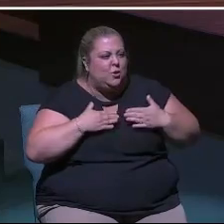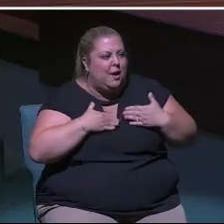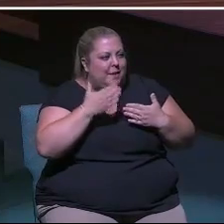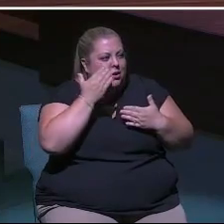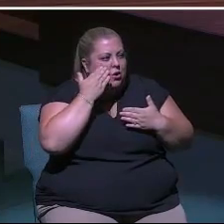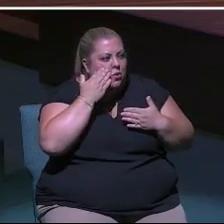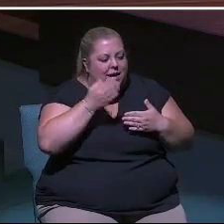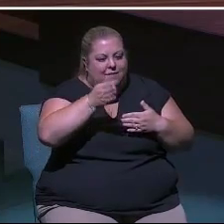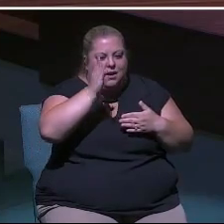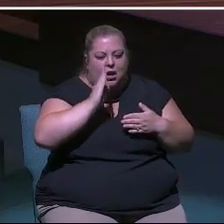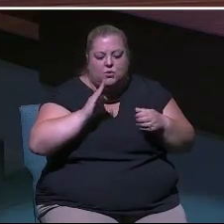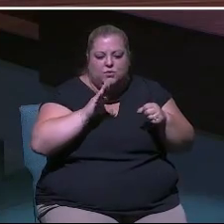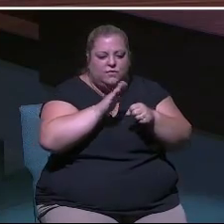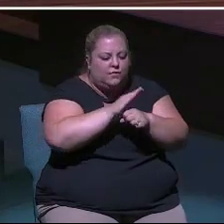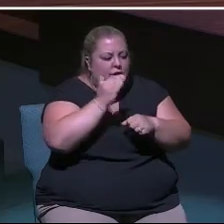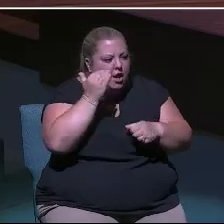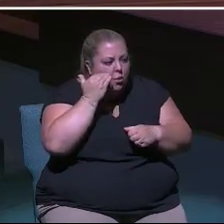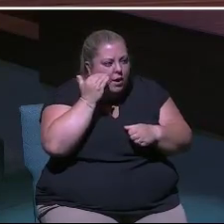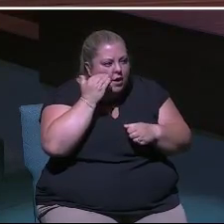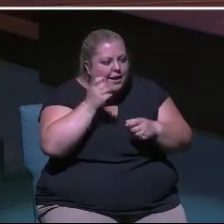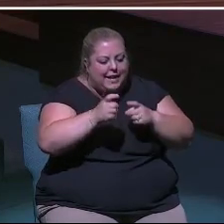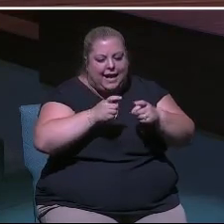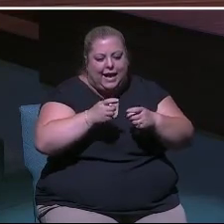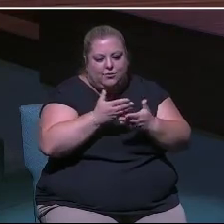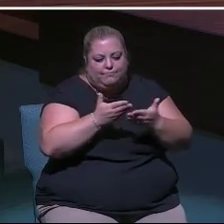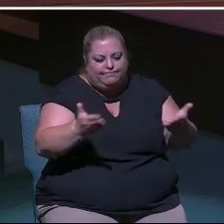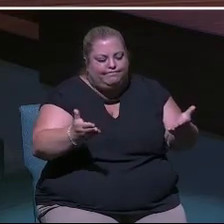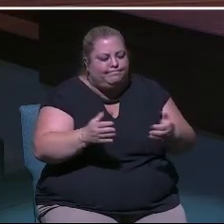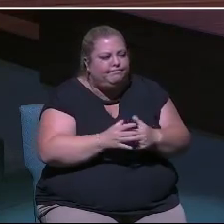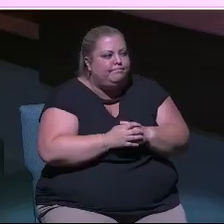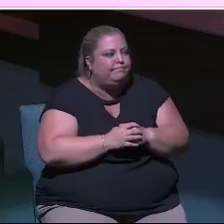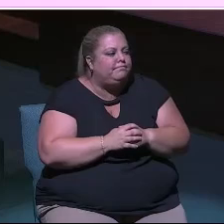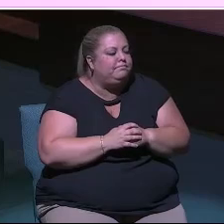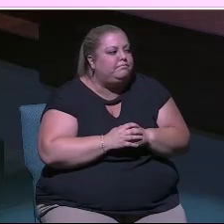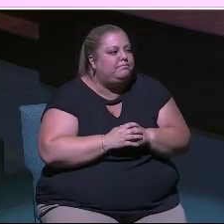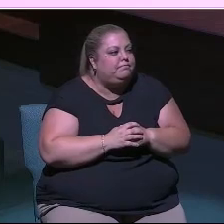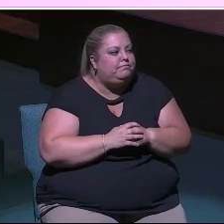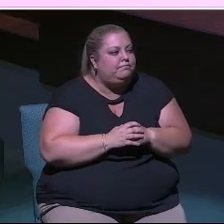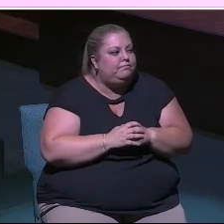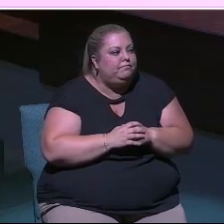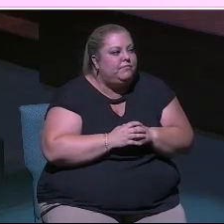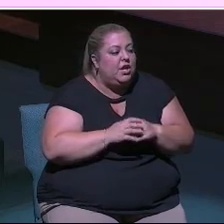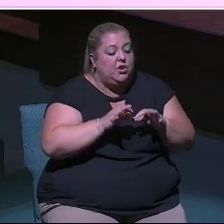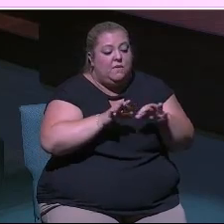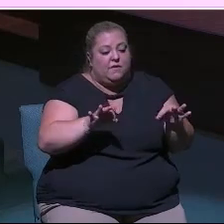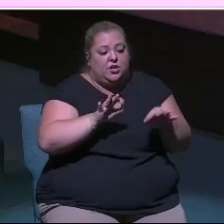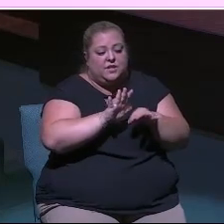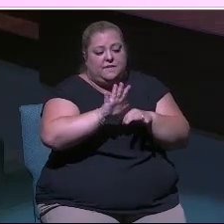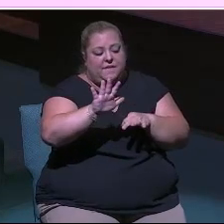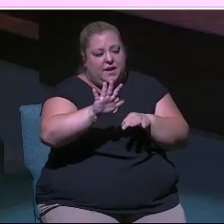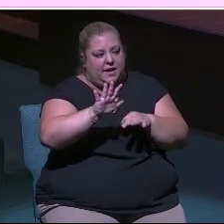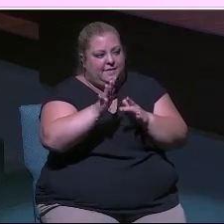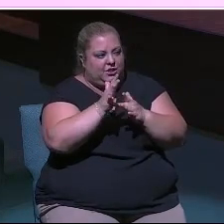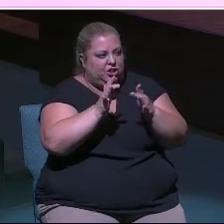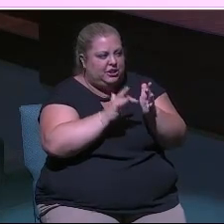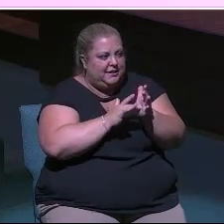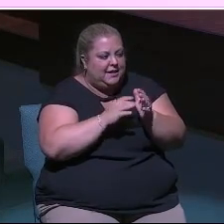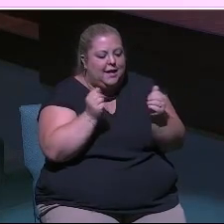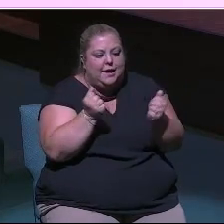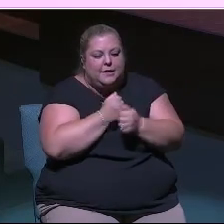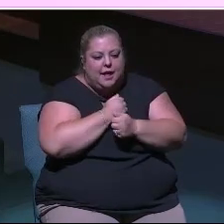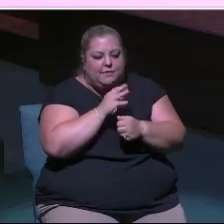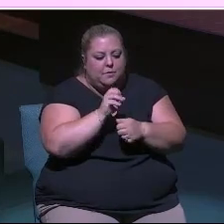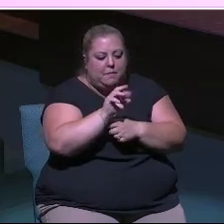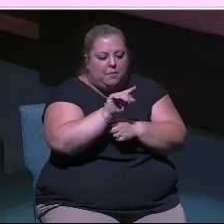fully aware and can handle those things. So this is what happens. Verse number 5. Now Jesus loved Martha and her